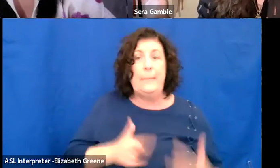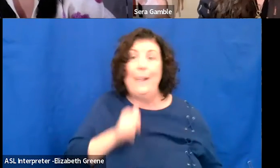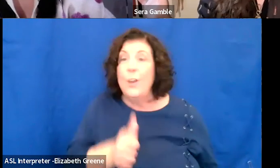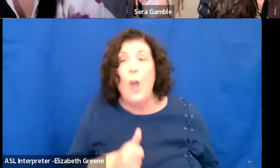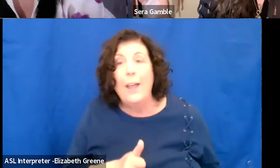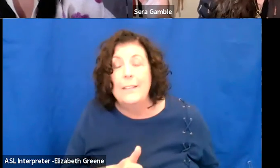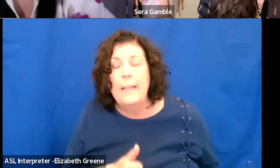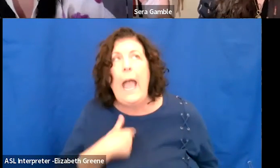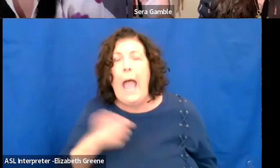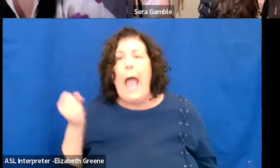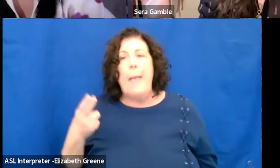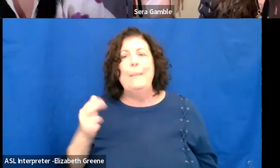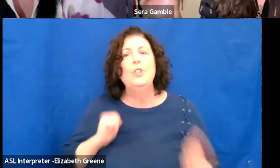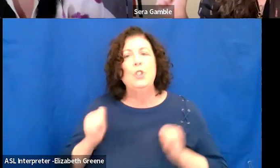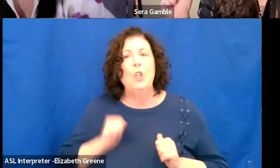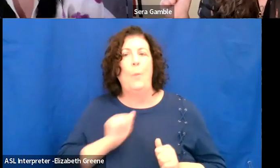a show